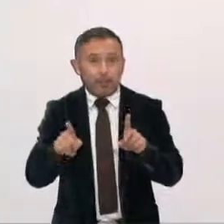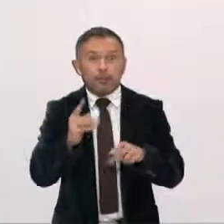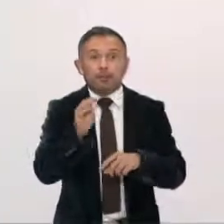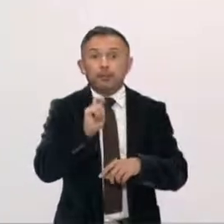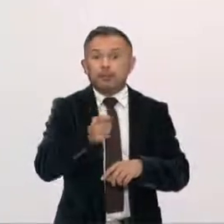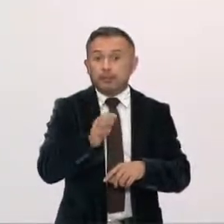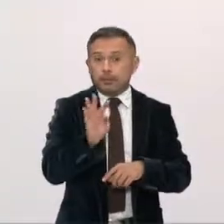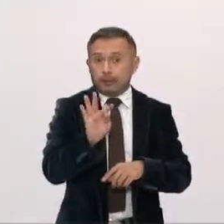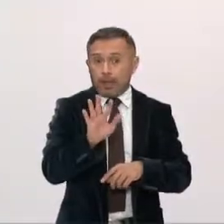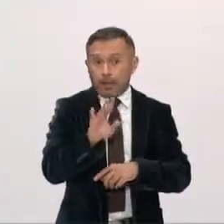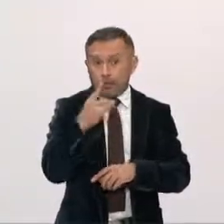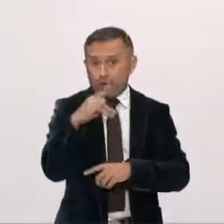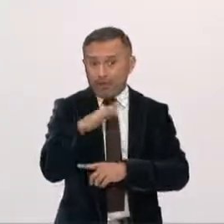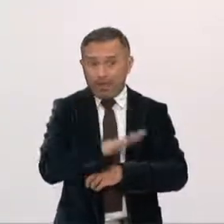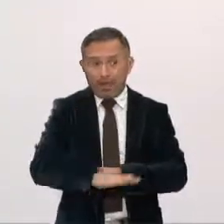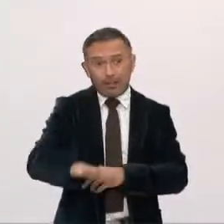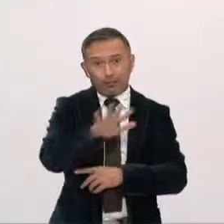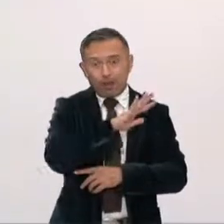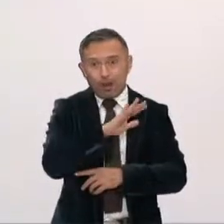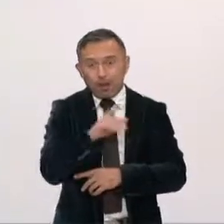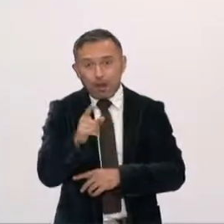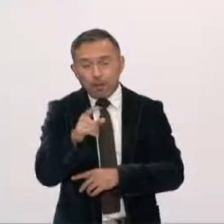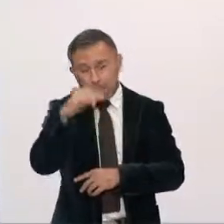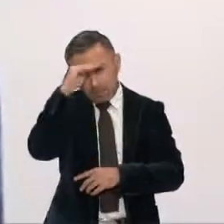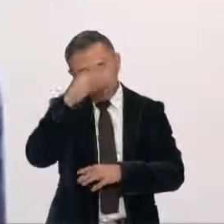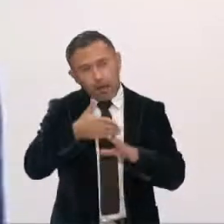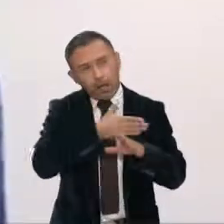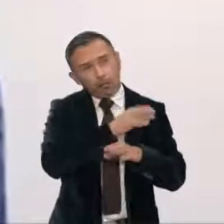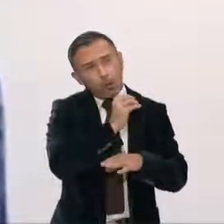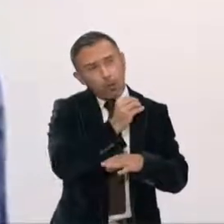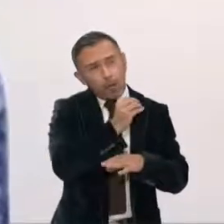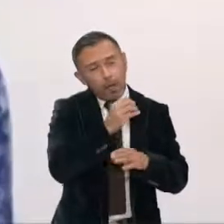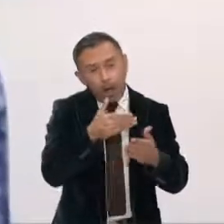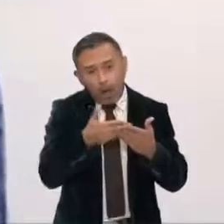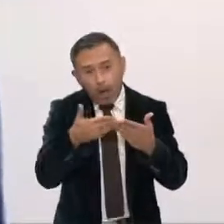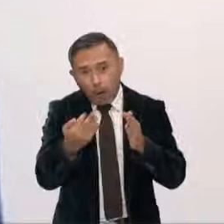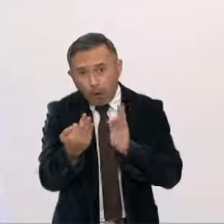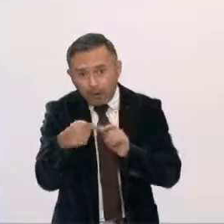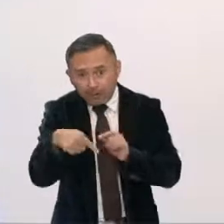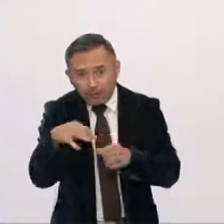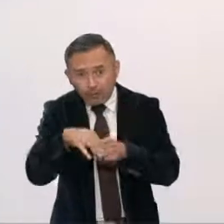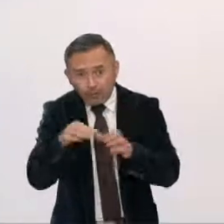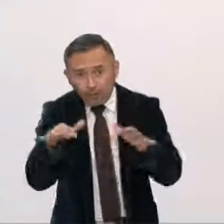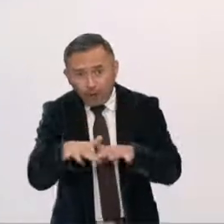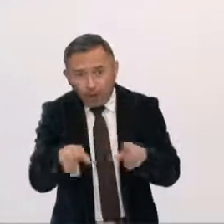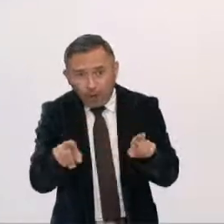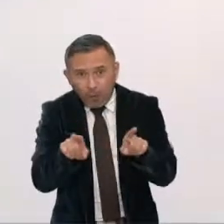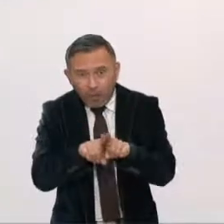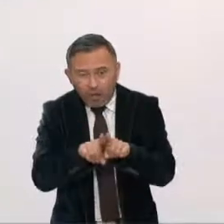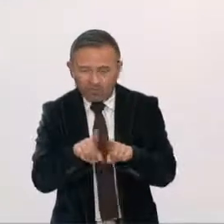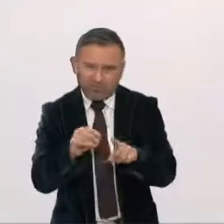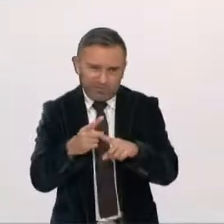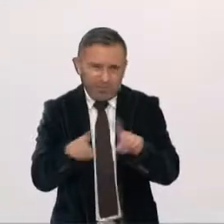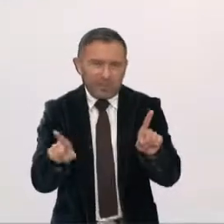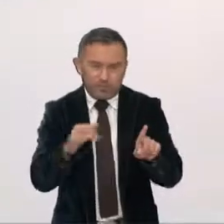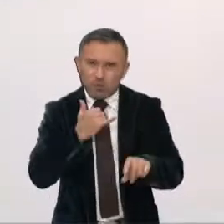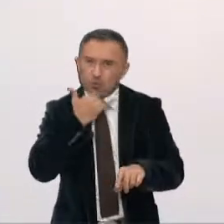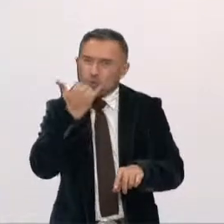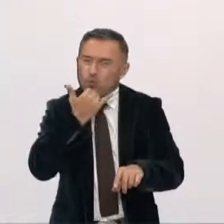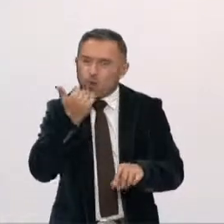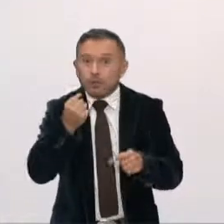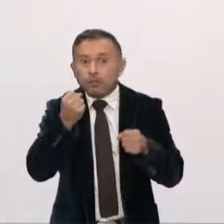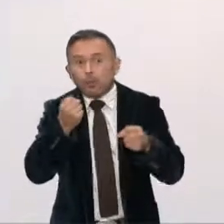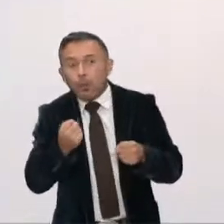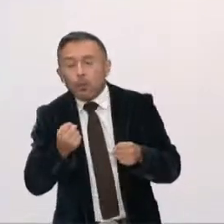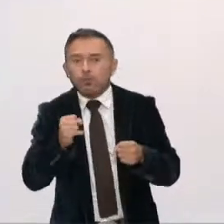dynamics from a national with a regional. So we do not have to think that the same is going to happen as in